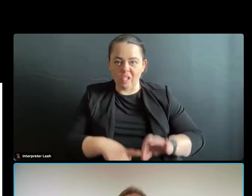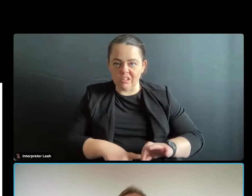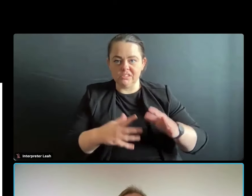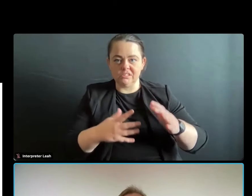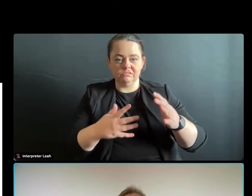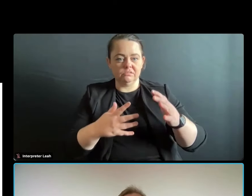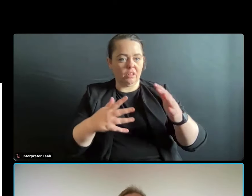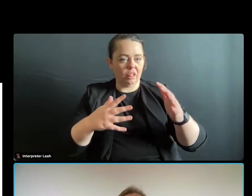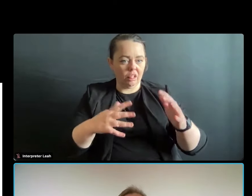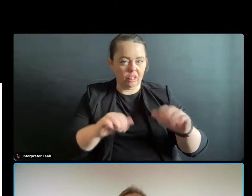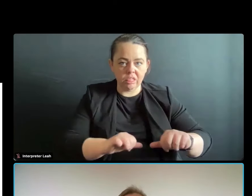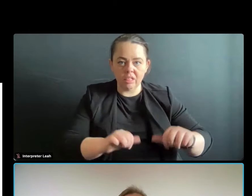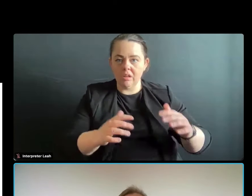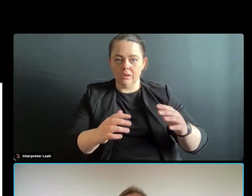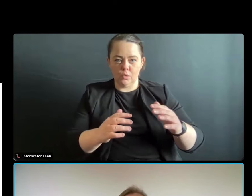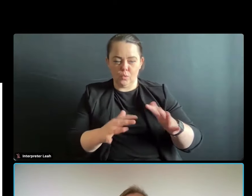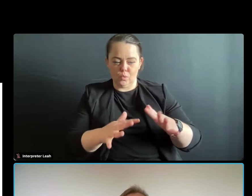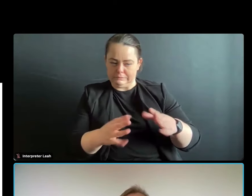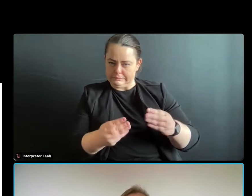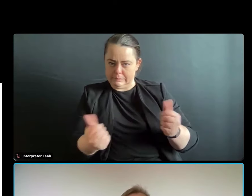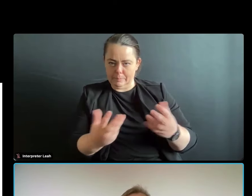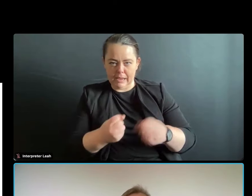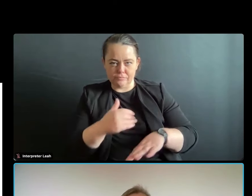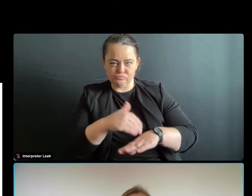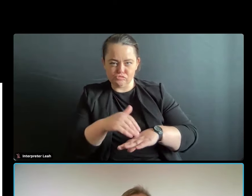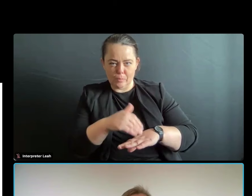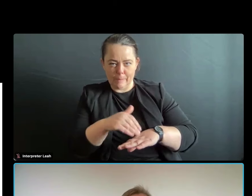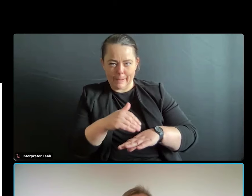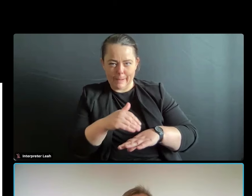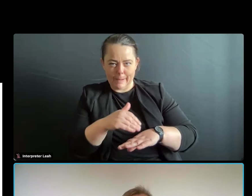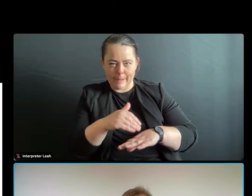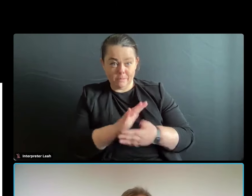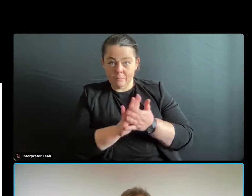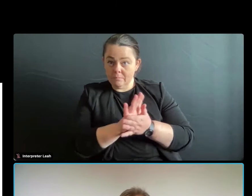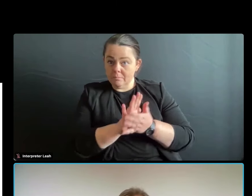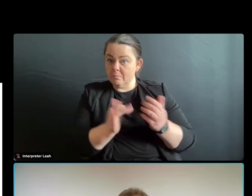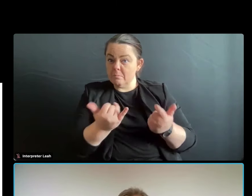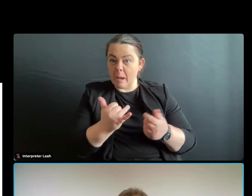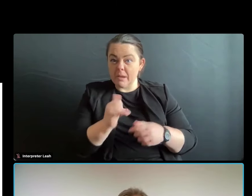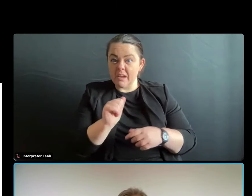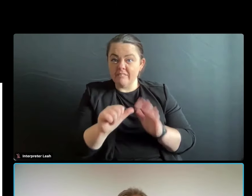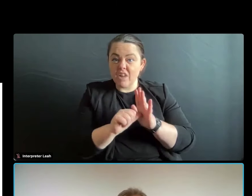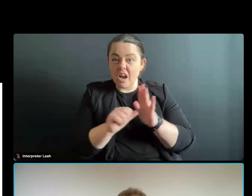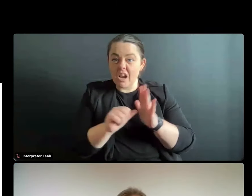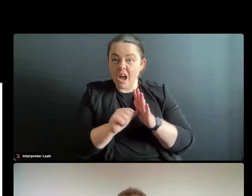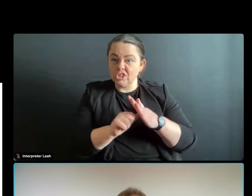might have the potential to cause quality and safety issues.